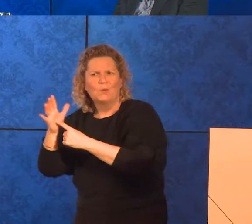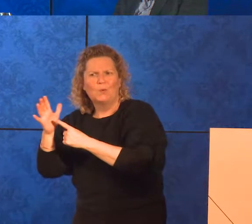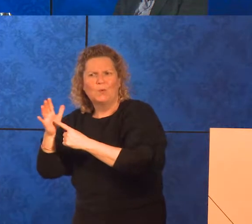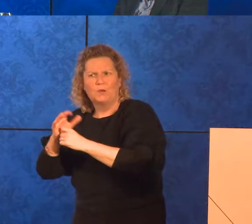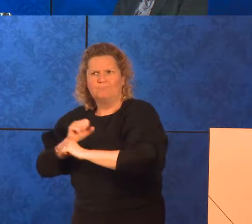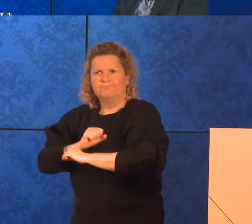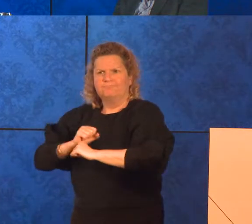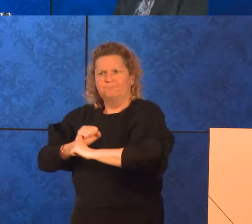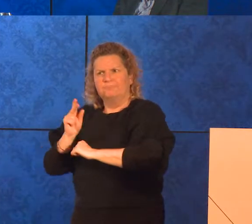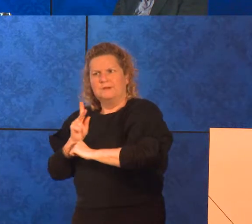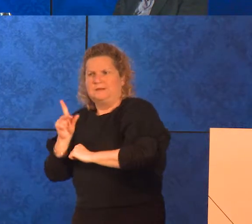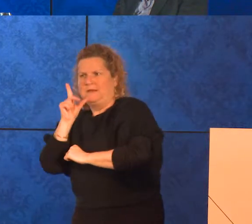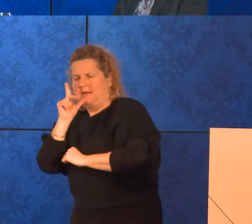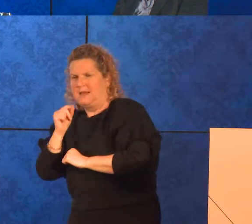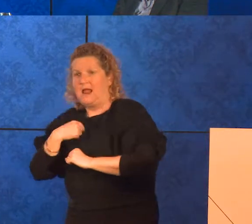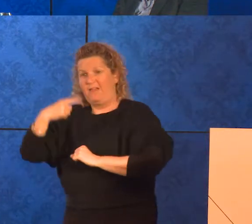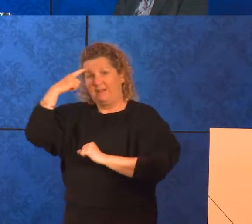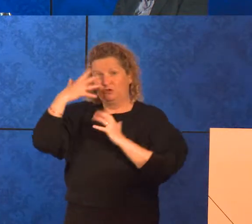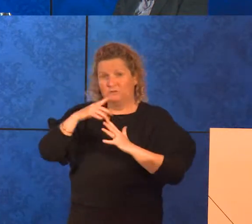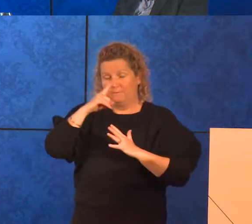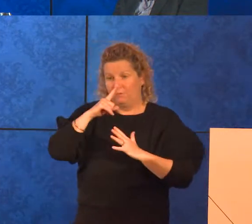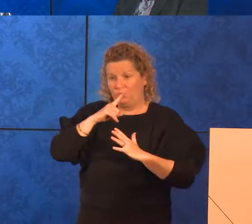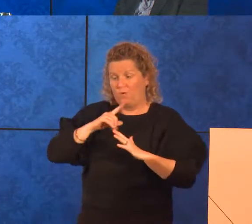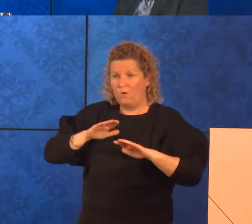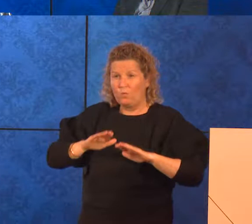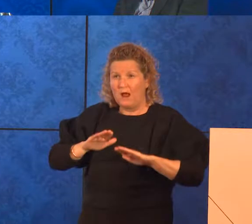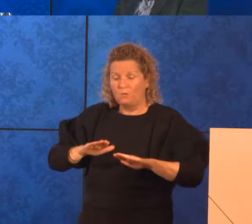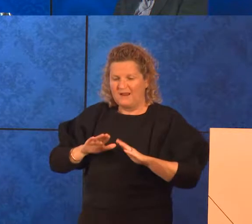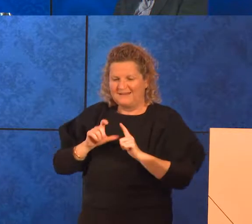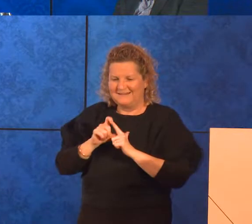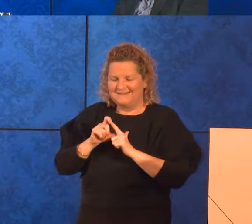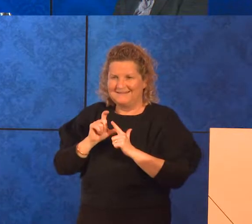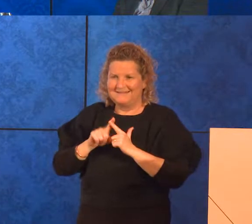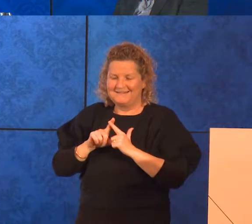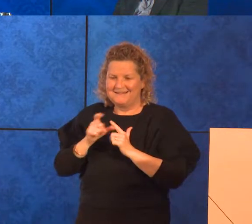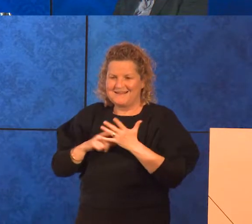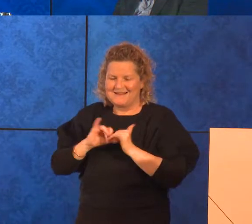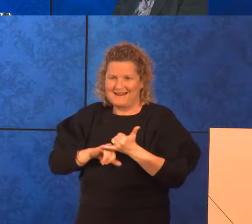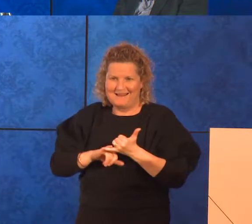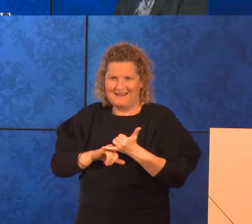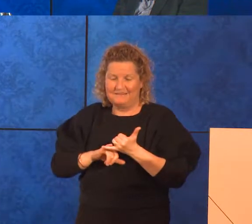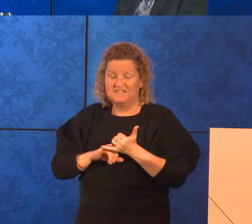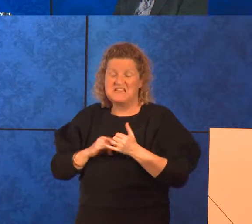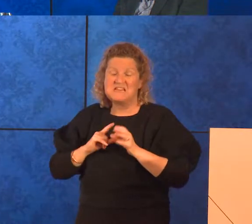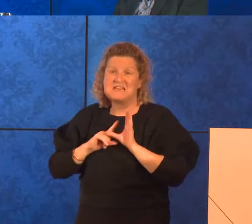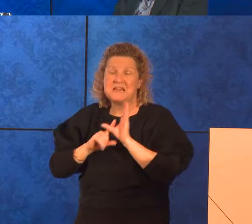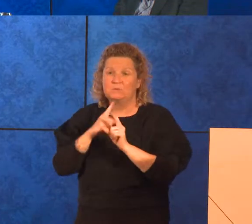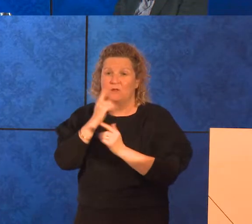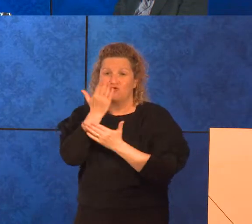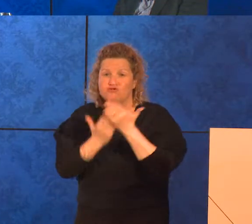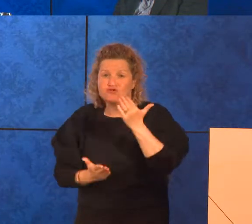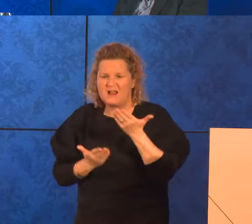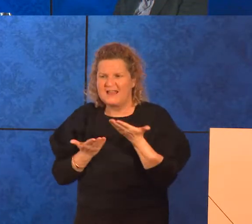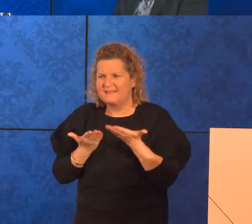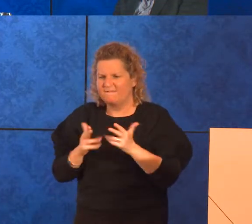felt that way. I think a lot of people had waited decades and years to tell their story and to be validated